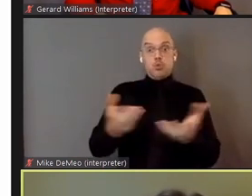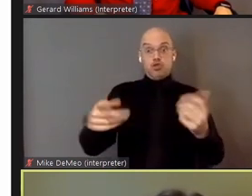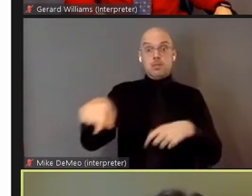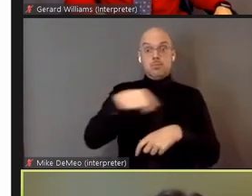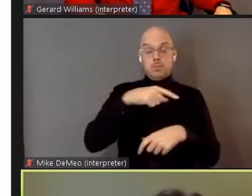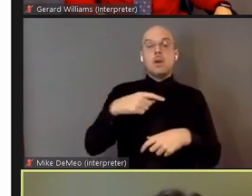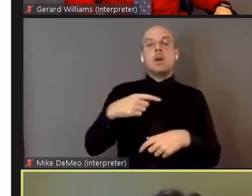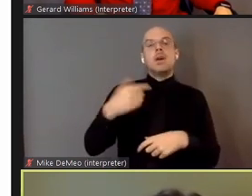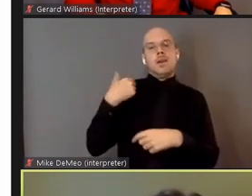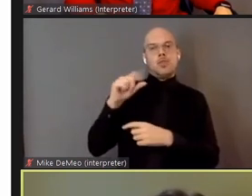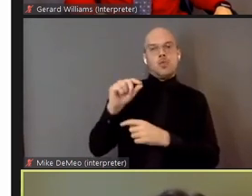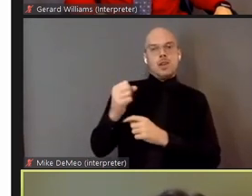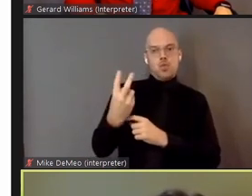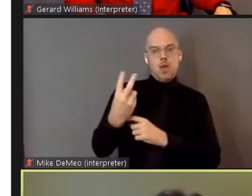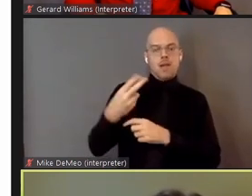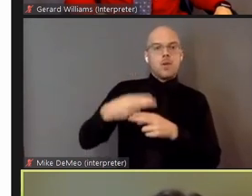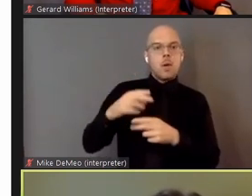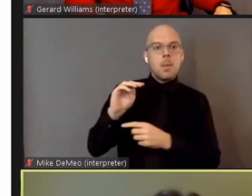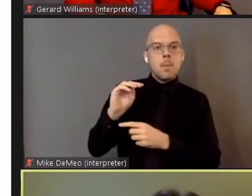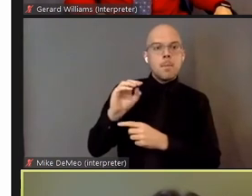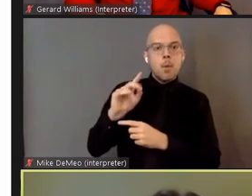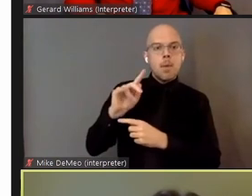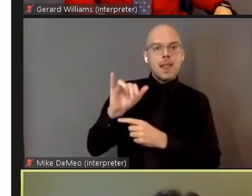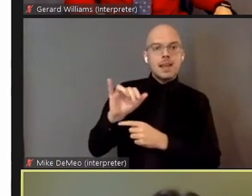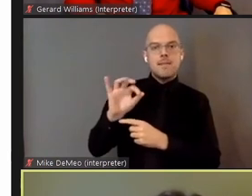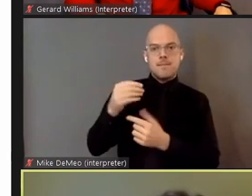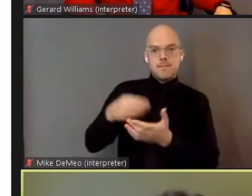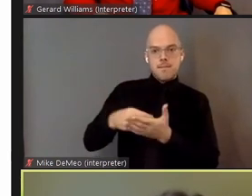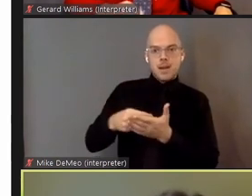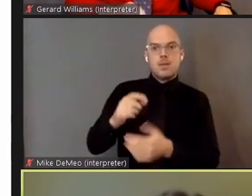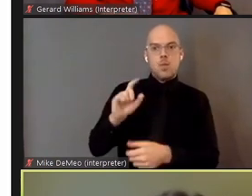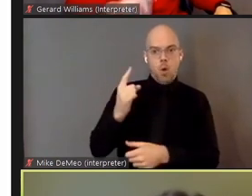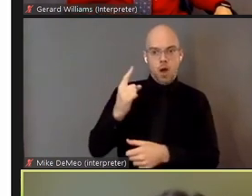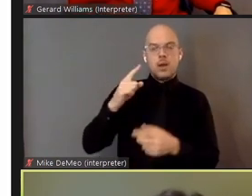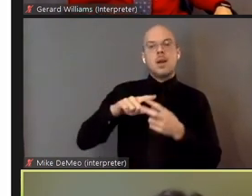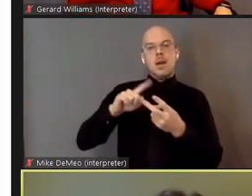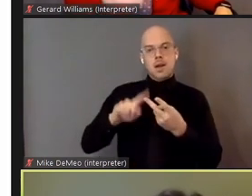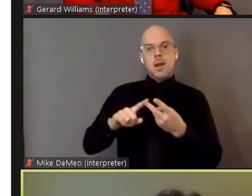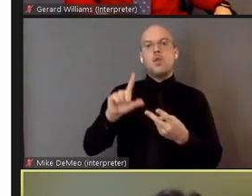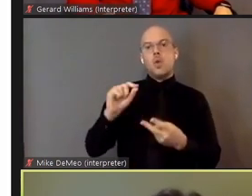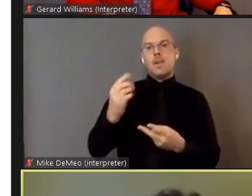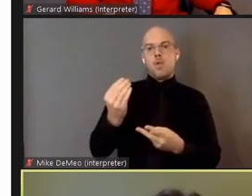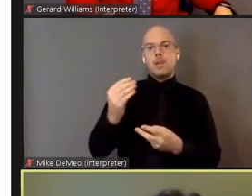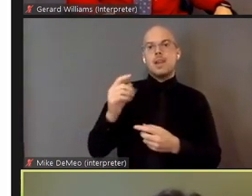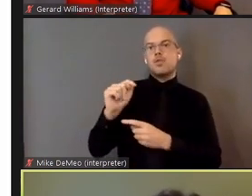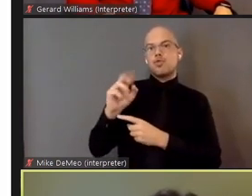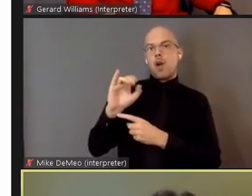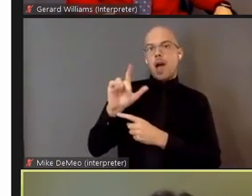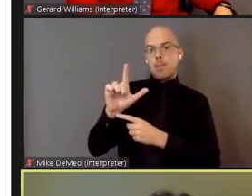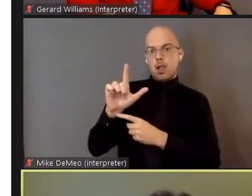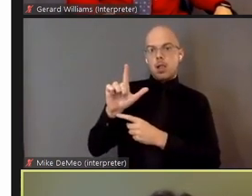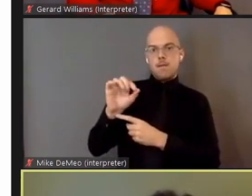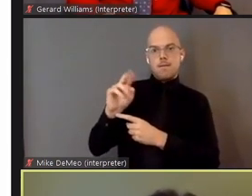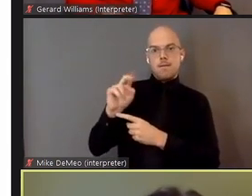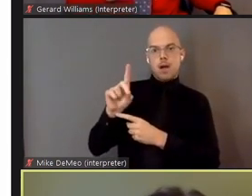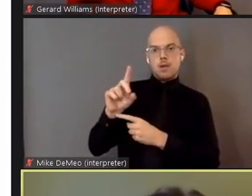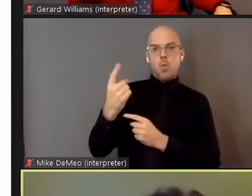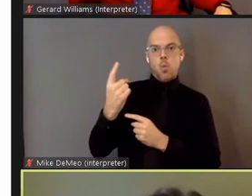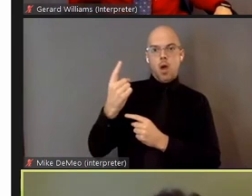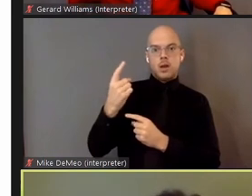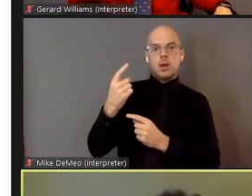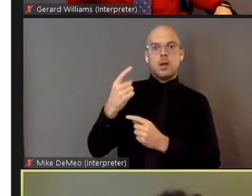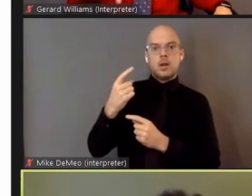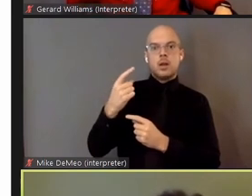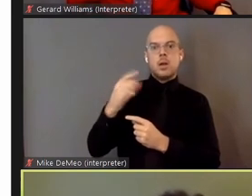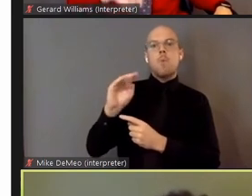Fund won, and then in 2014, the Tribal Mobility Fund won. And so those programs were sort of jump